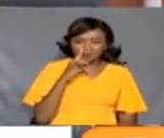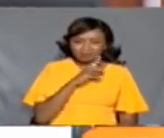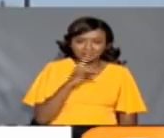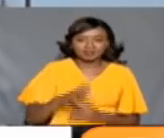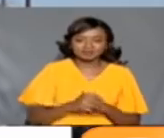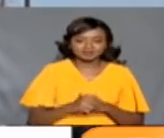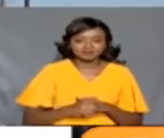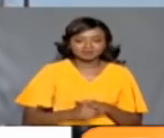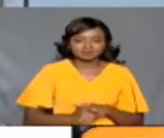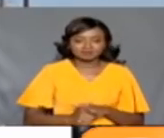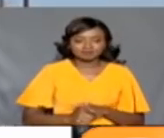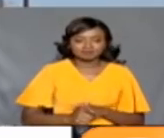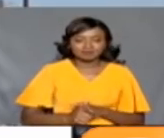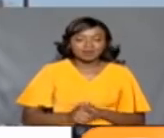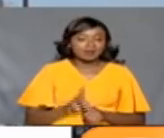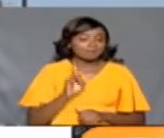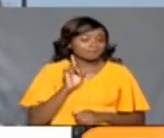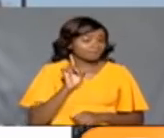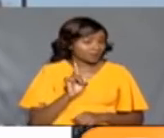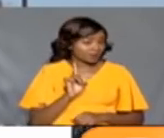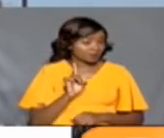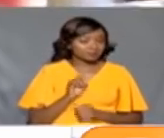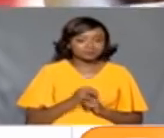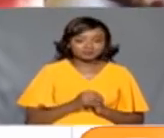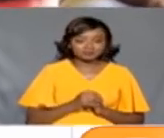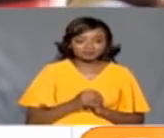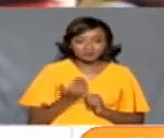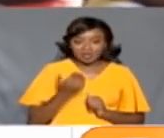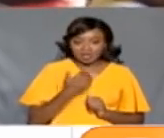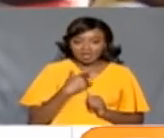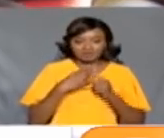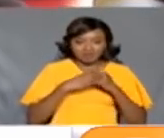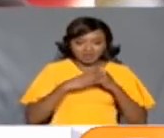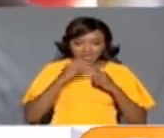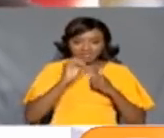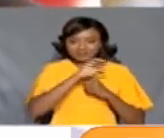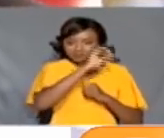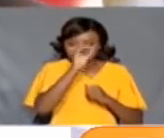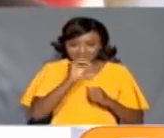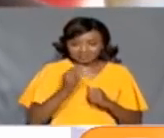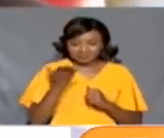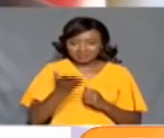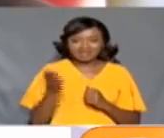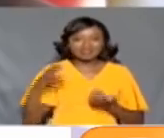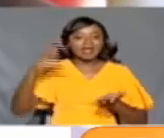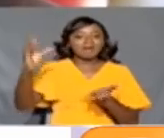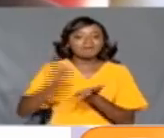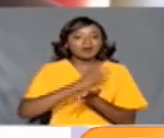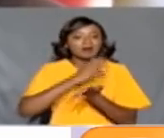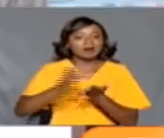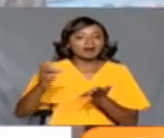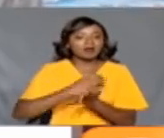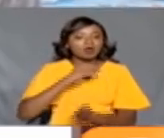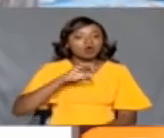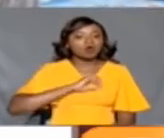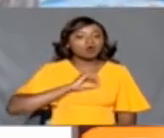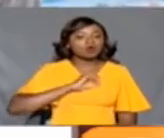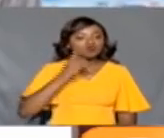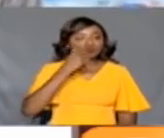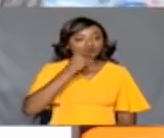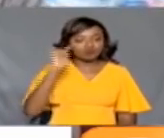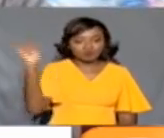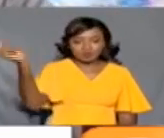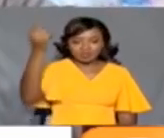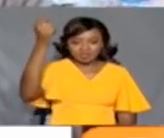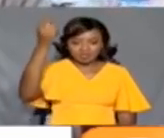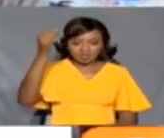here. Interesting to note, close to 90% of the pubs here are owned by Kenyans. But what